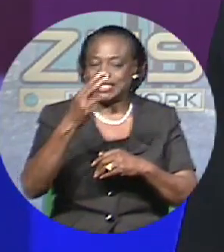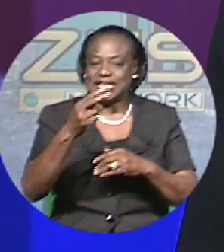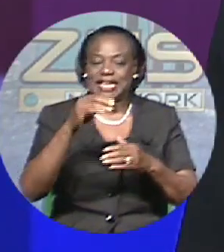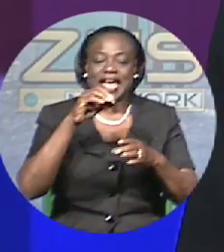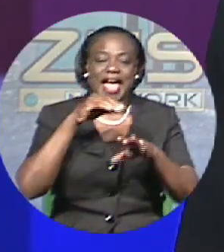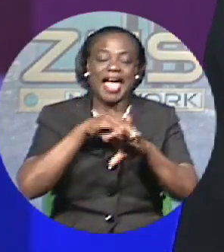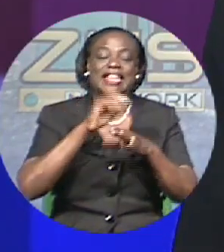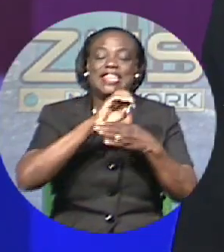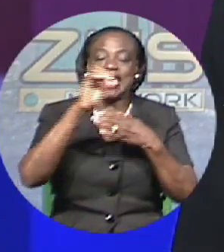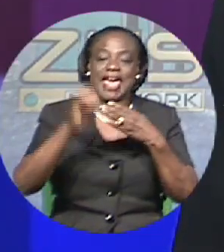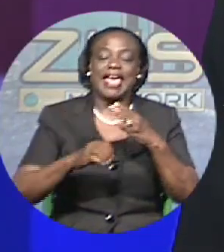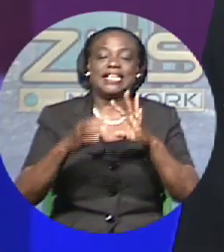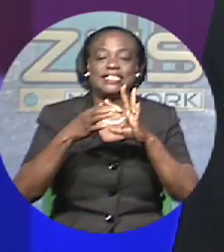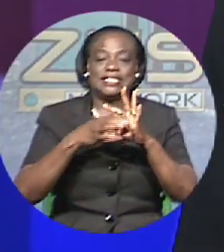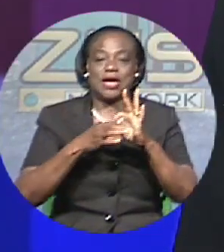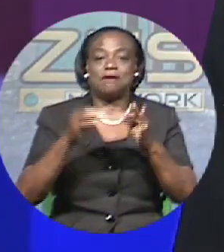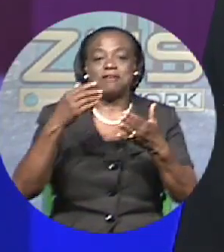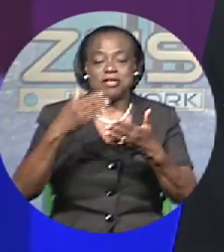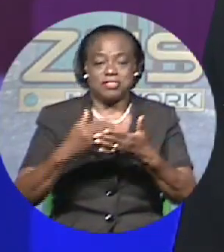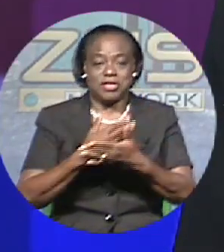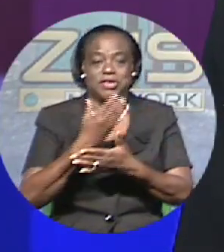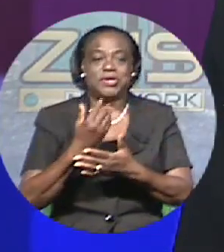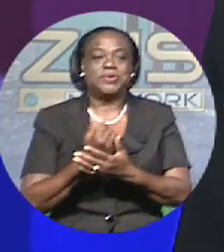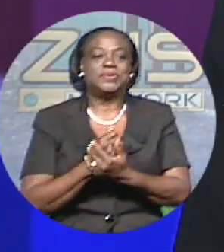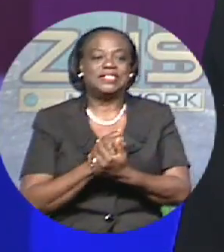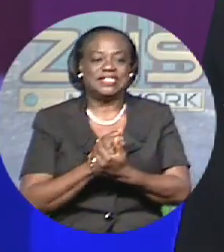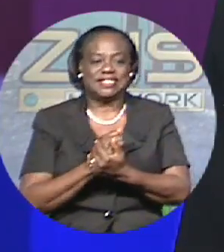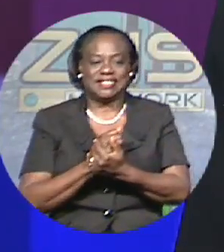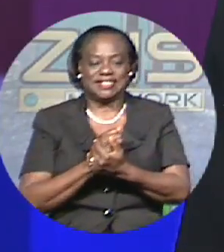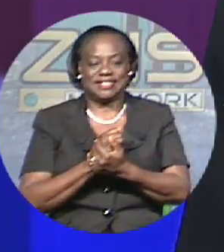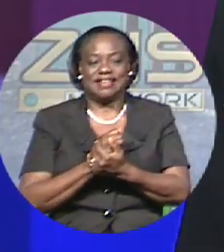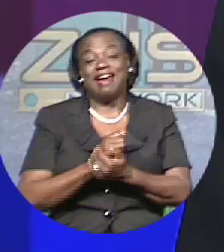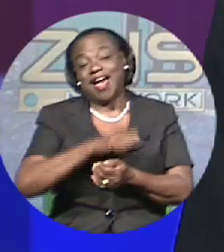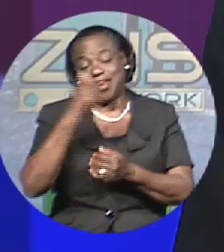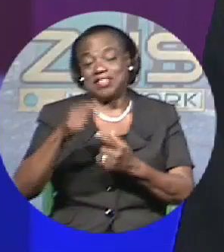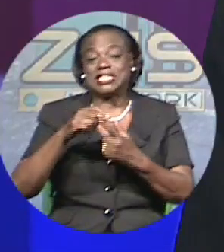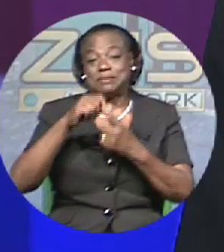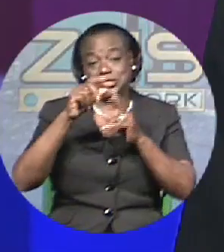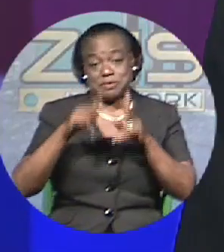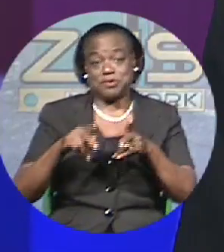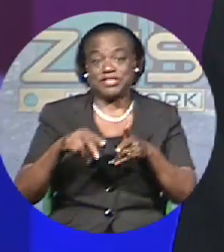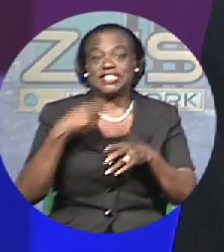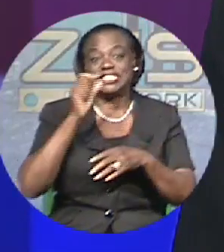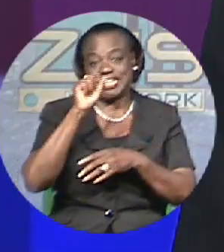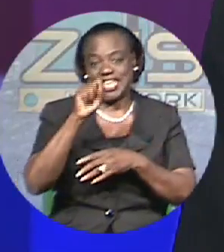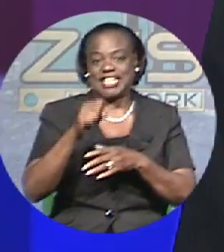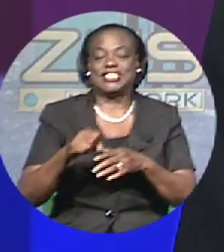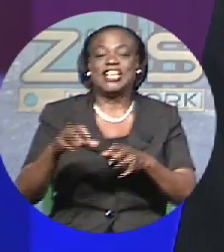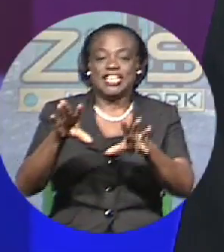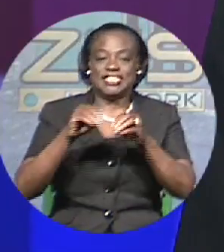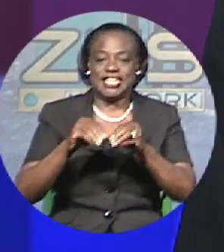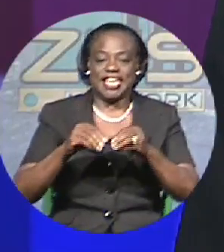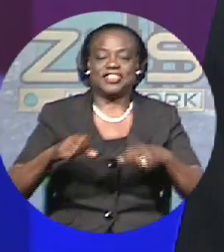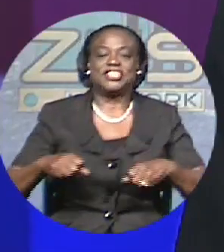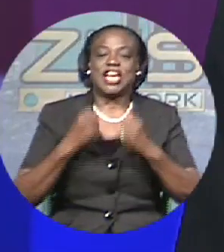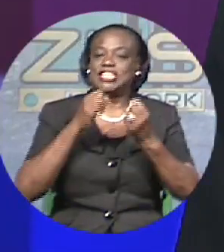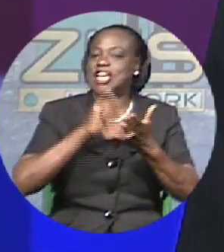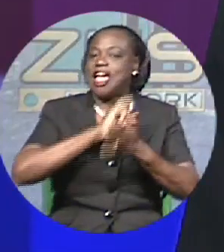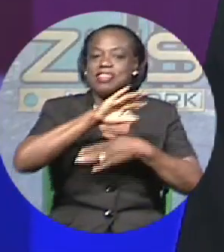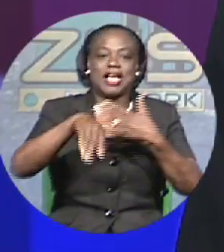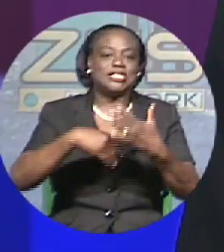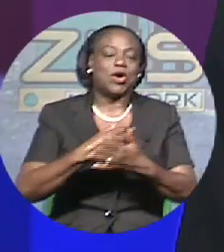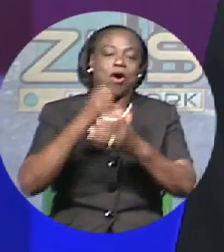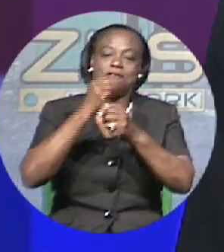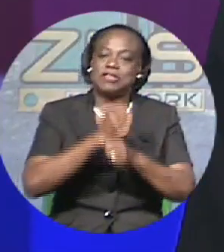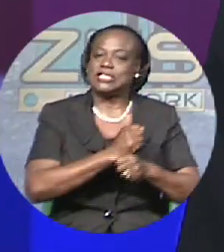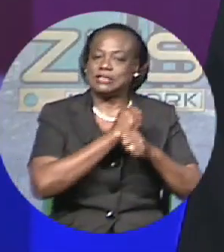another special volunteer coming up there with us. You just have to stay tuned to find out who exactly that will be. And that will do it for sports. Stay